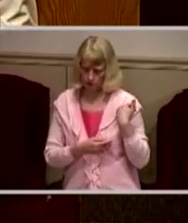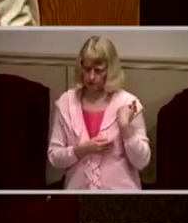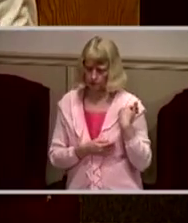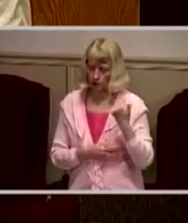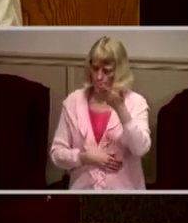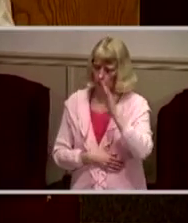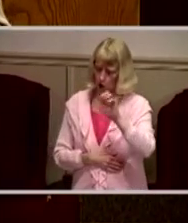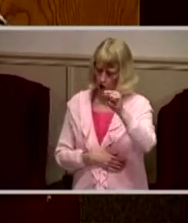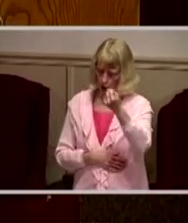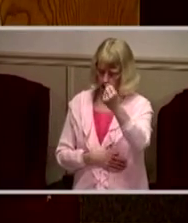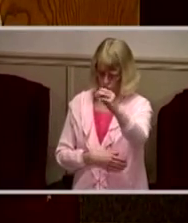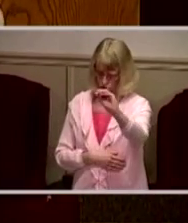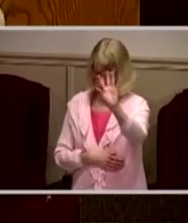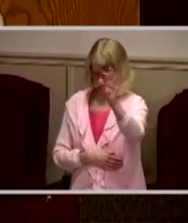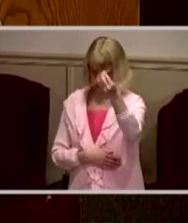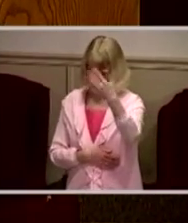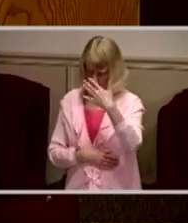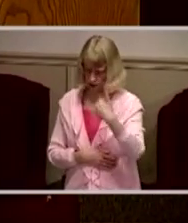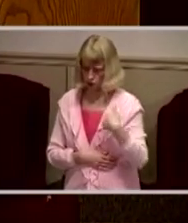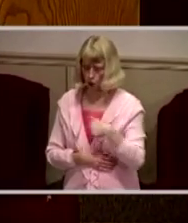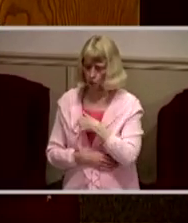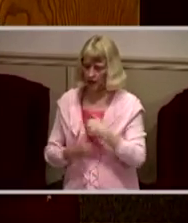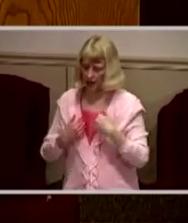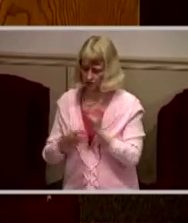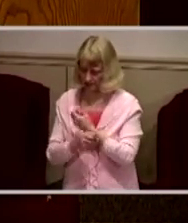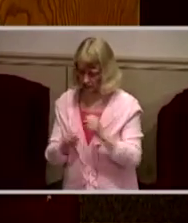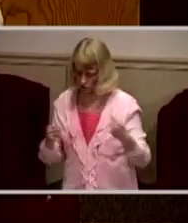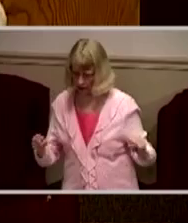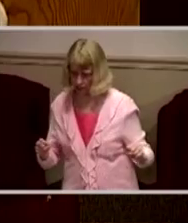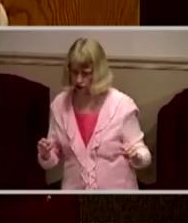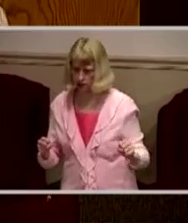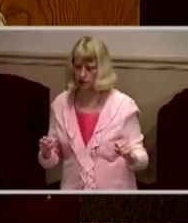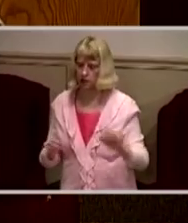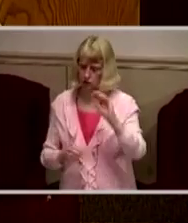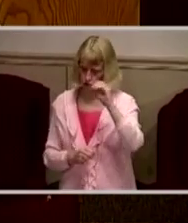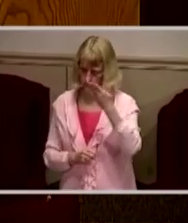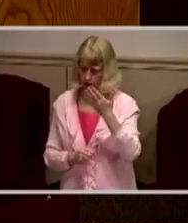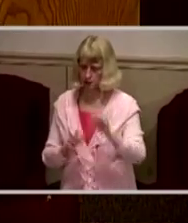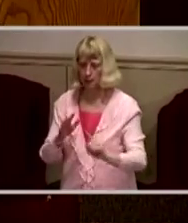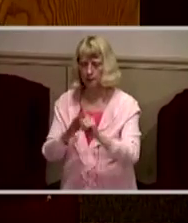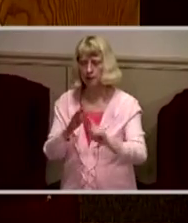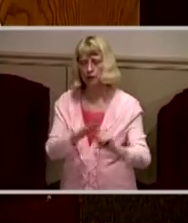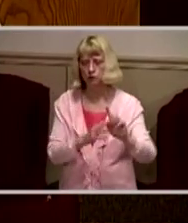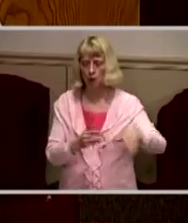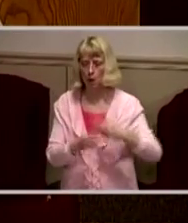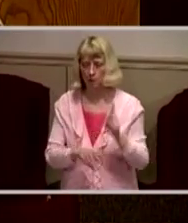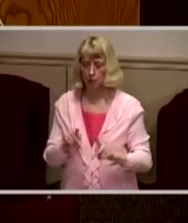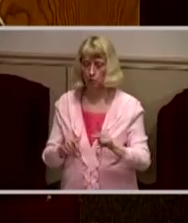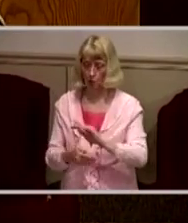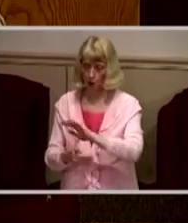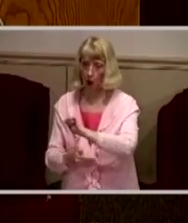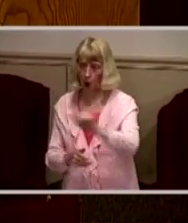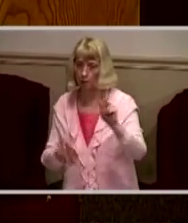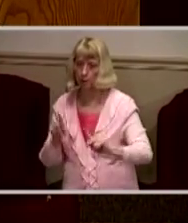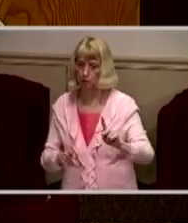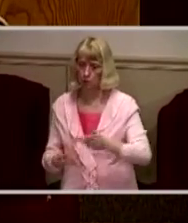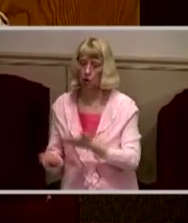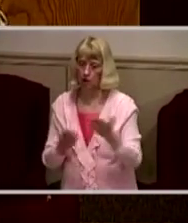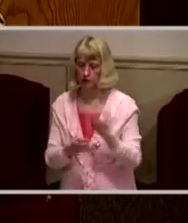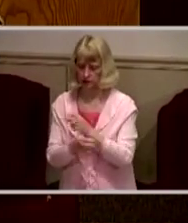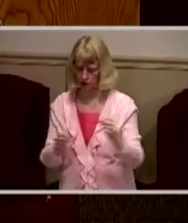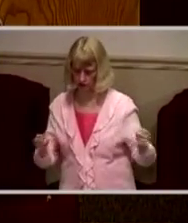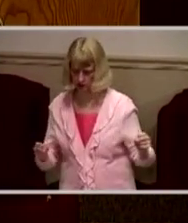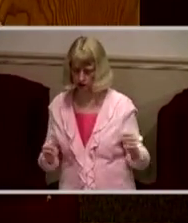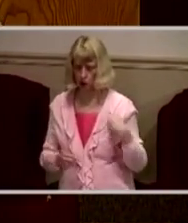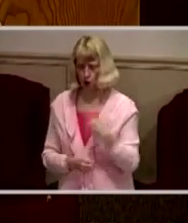by God's grace, we have salvation. By God's grace, it has appeared to all men that all might be saved. By God's grace,